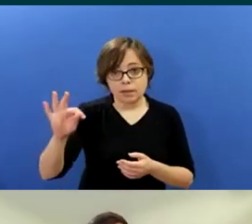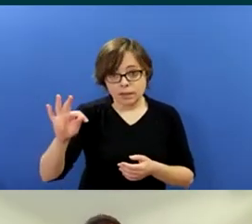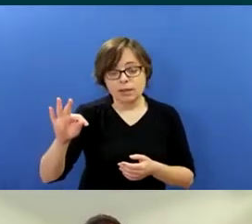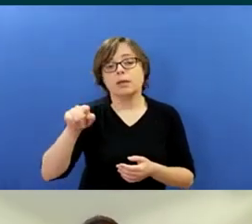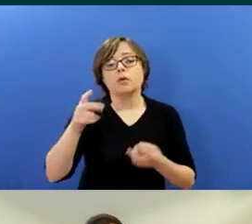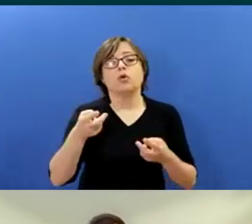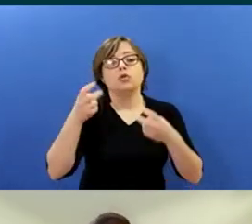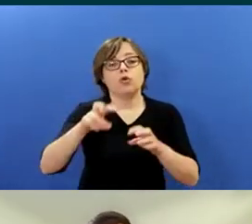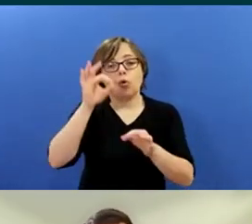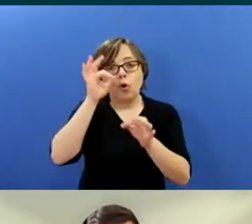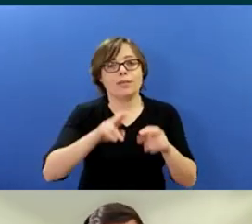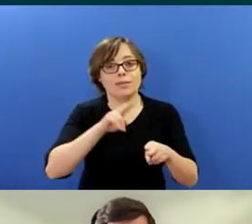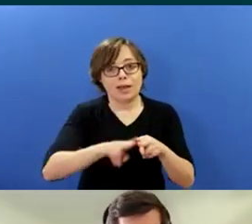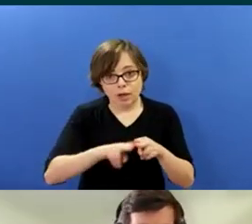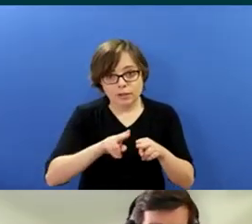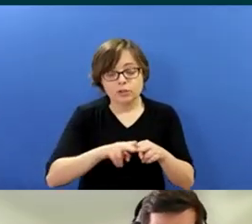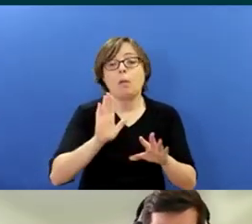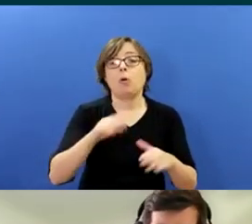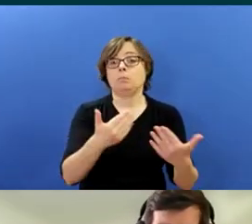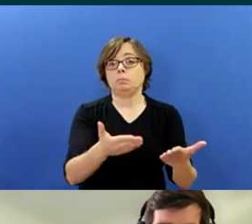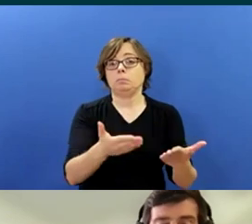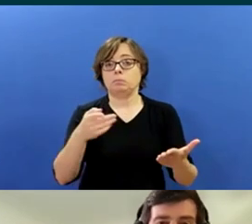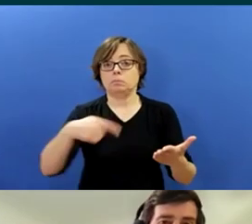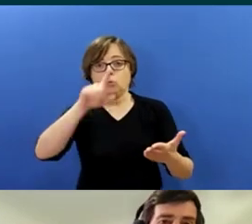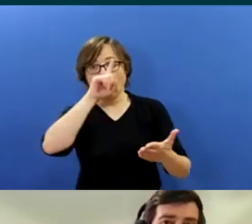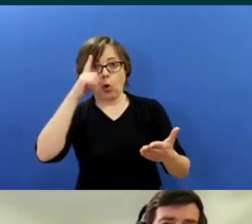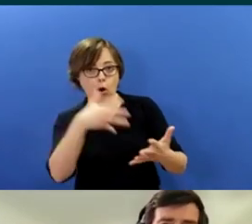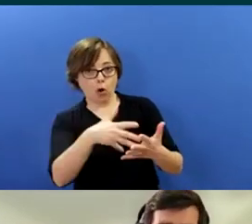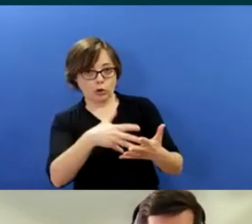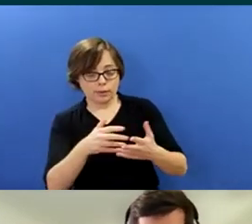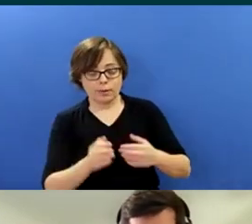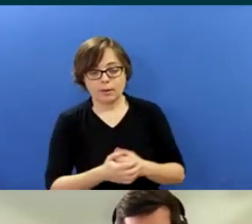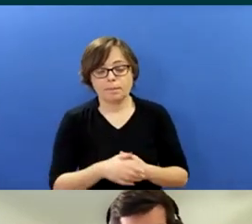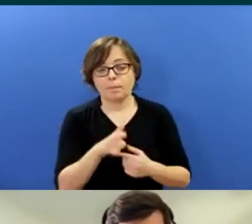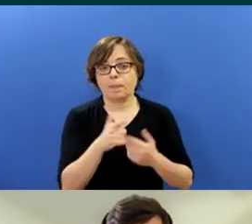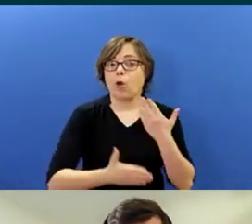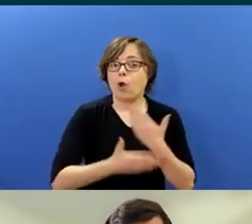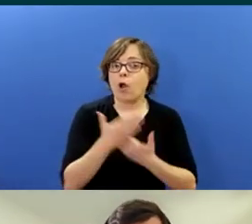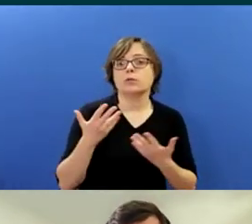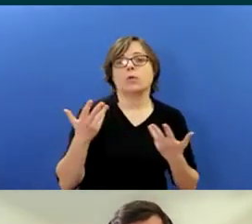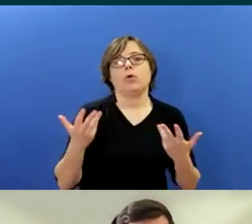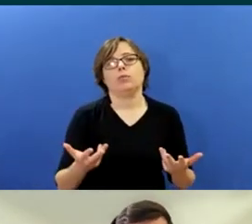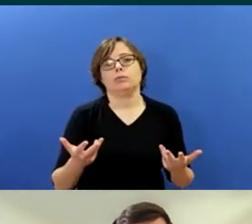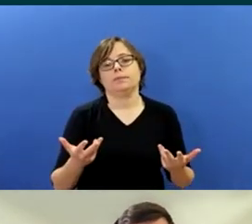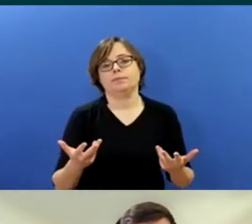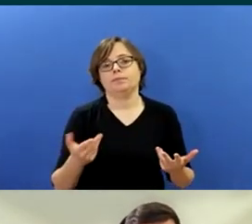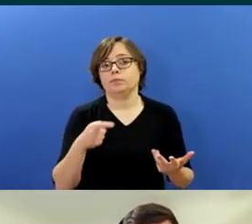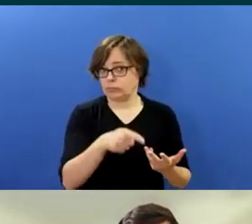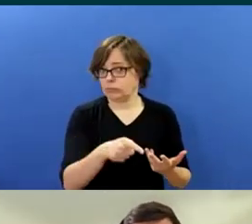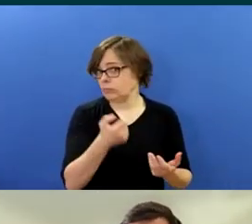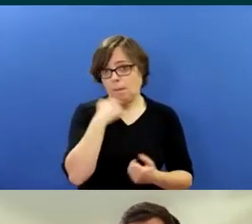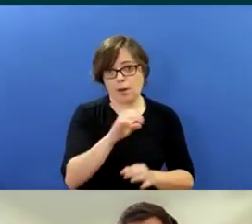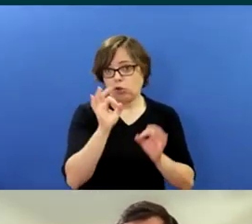and the open source software Decidim turned out to be the best solution for us. The software was